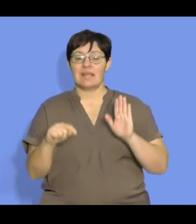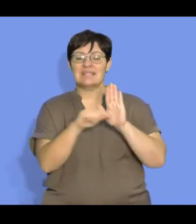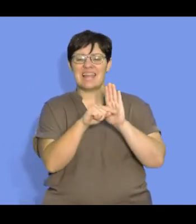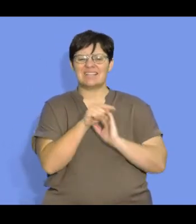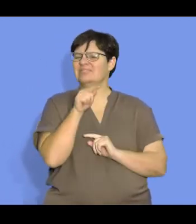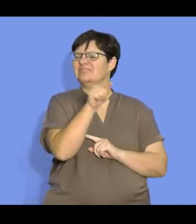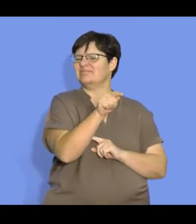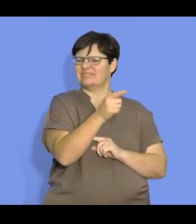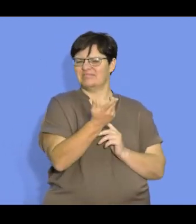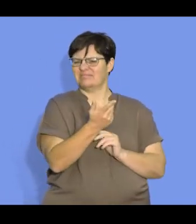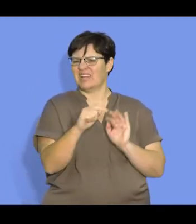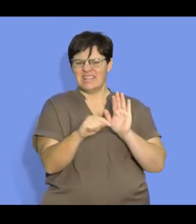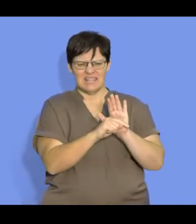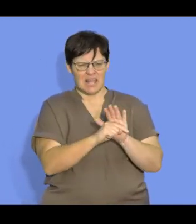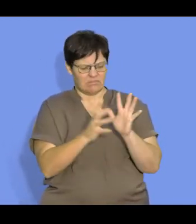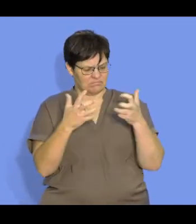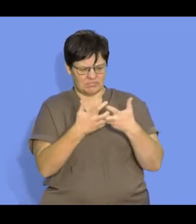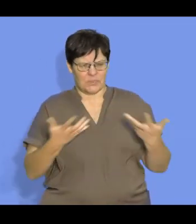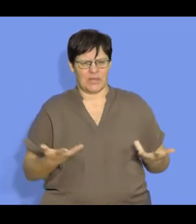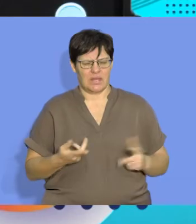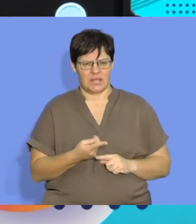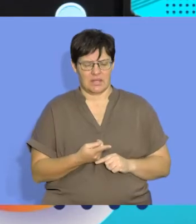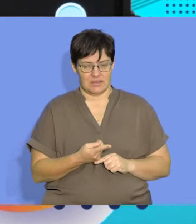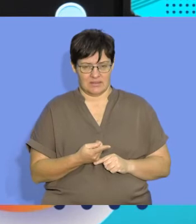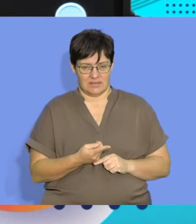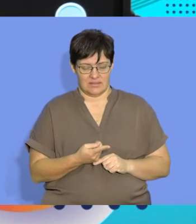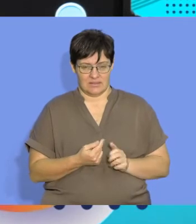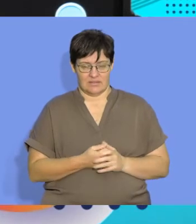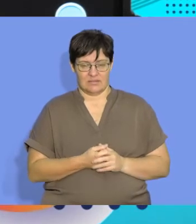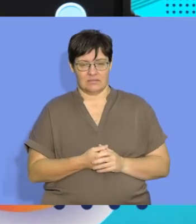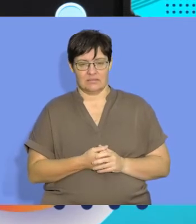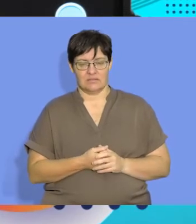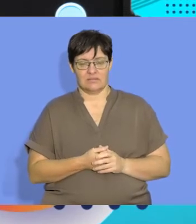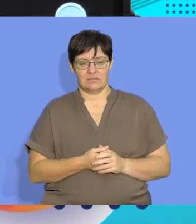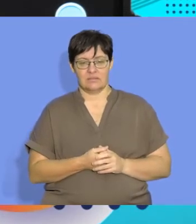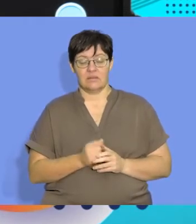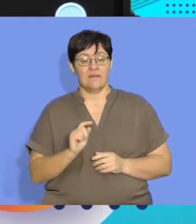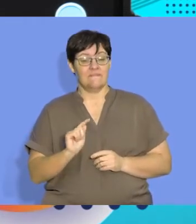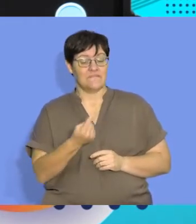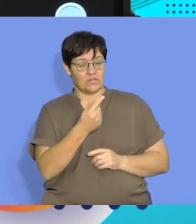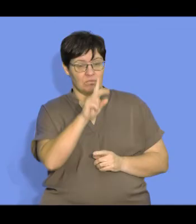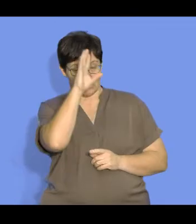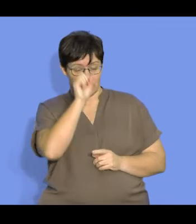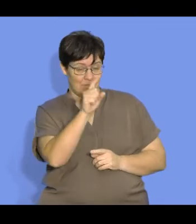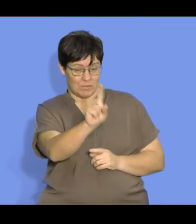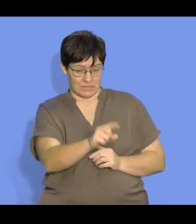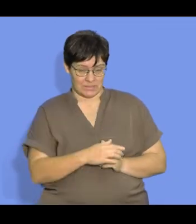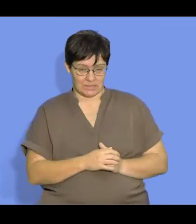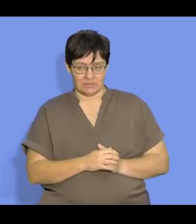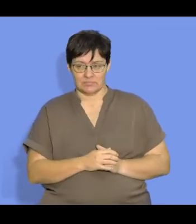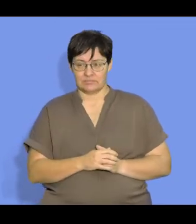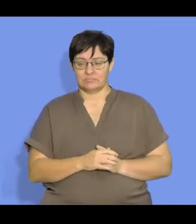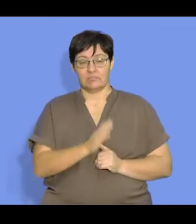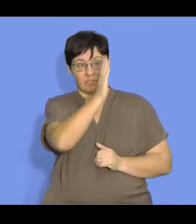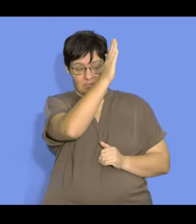to explain where that negative will fit in when we do the graph. Now, firstly, you need to remember that